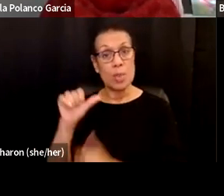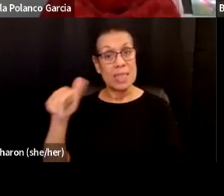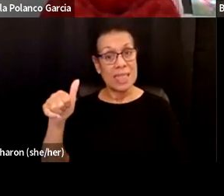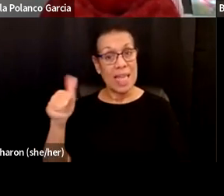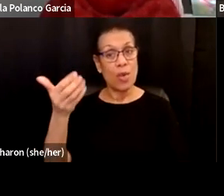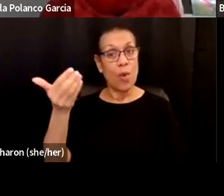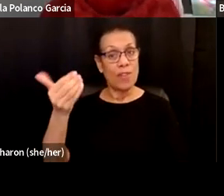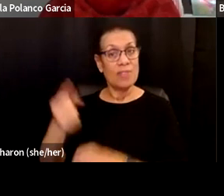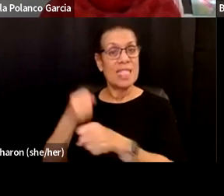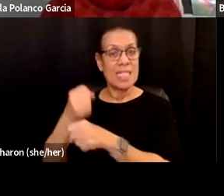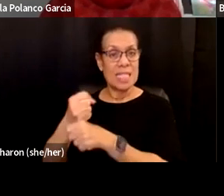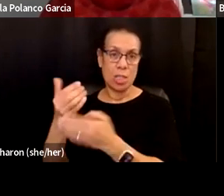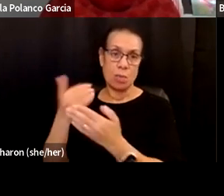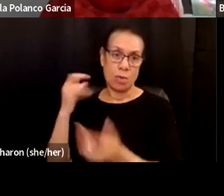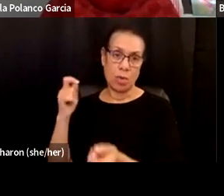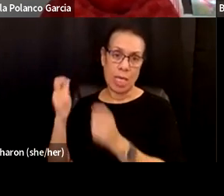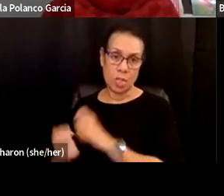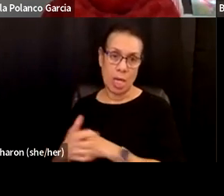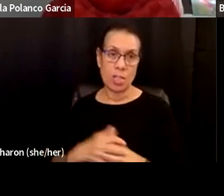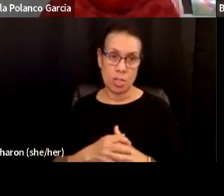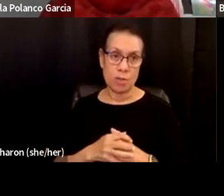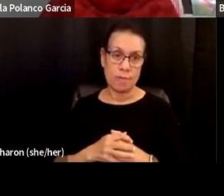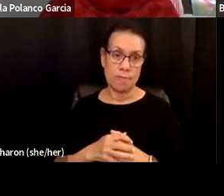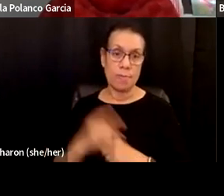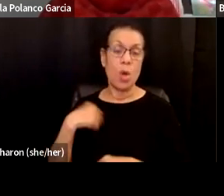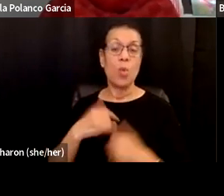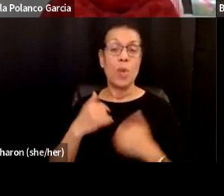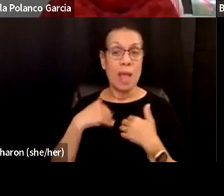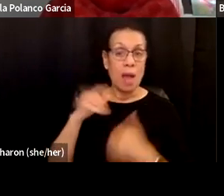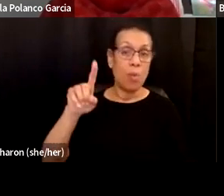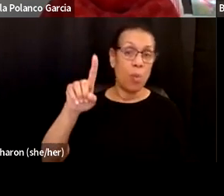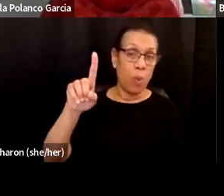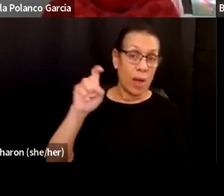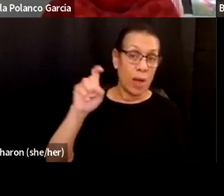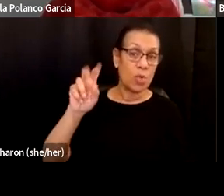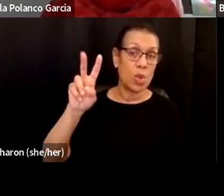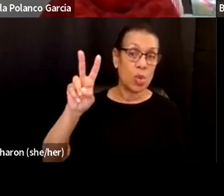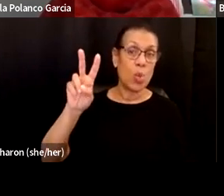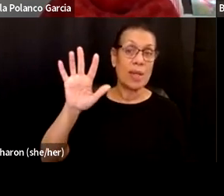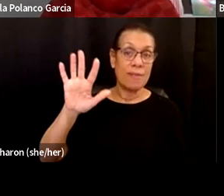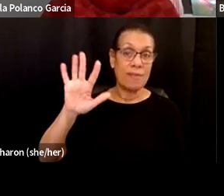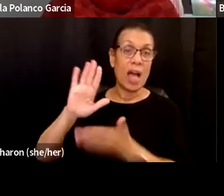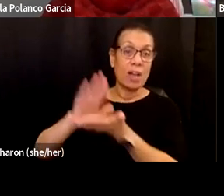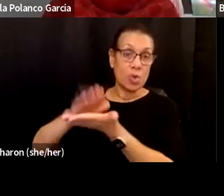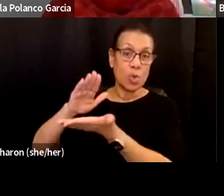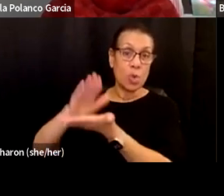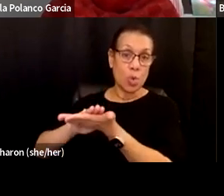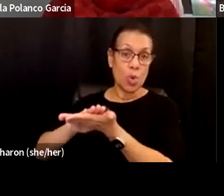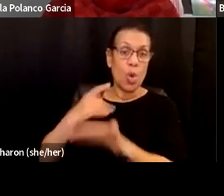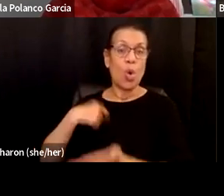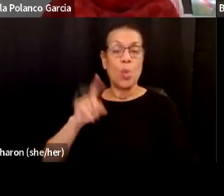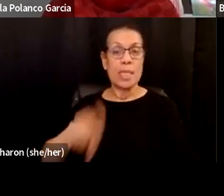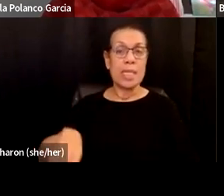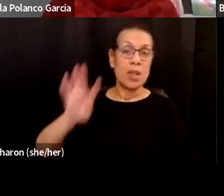before they change we have 125 schools we literally would need somewhere around 4